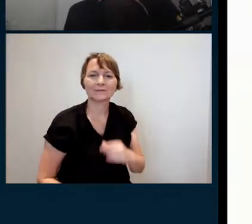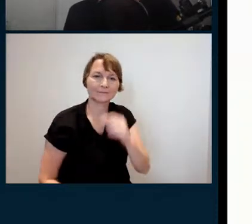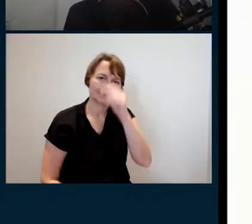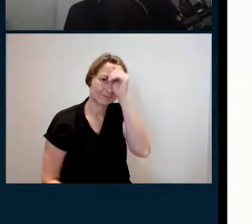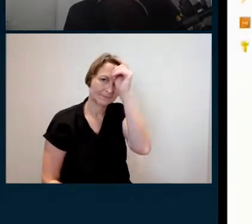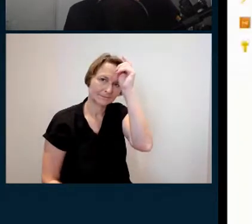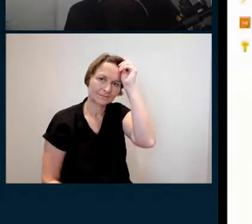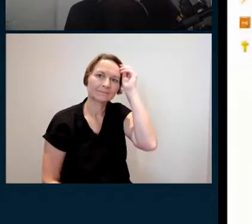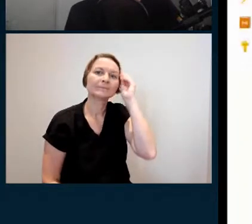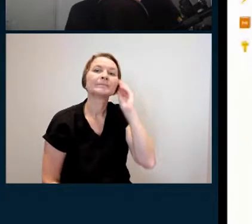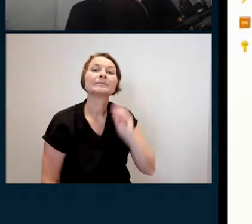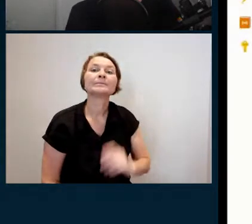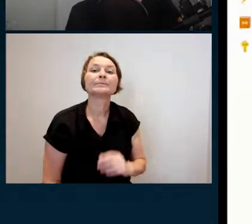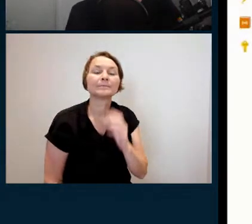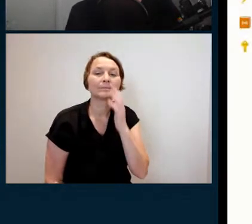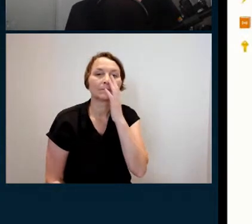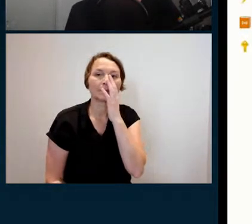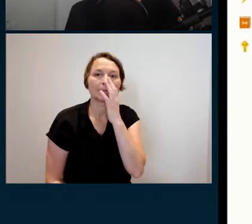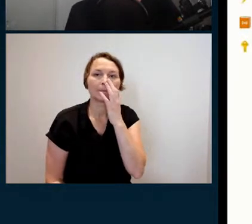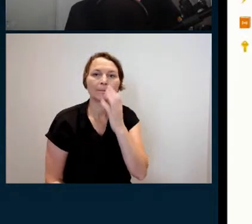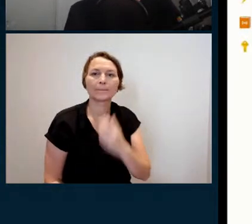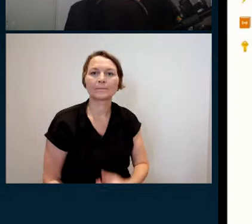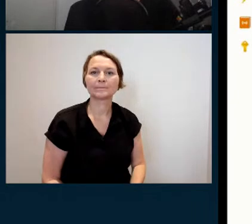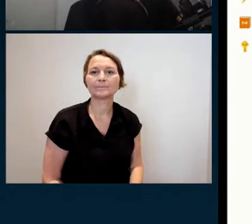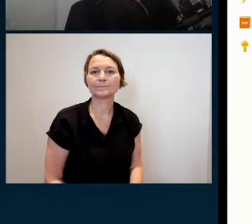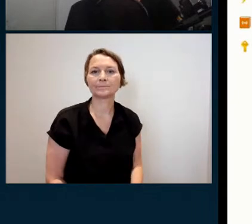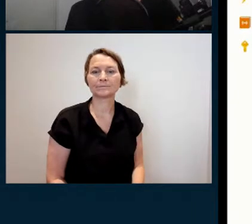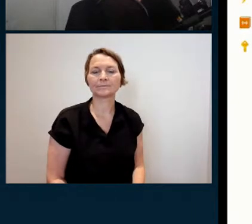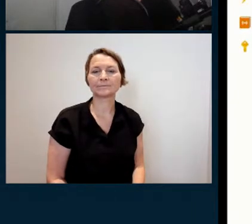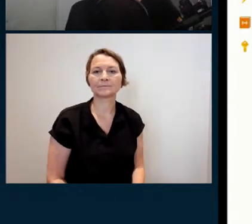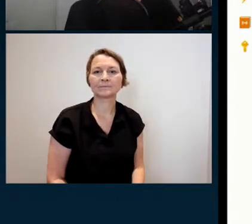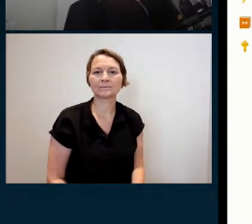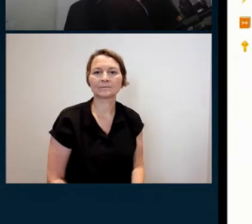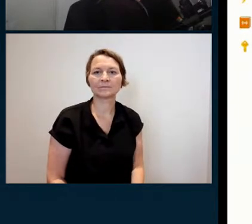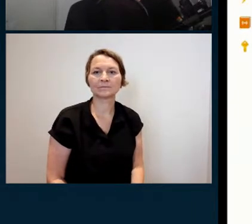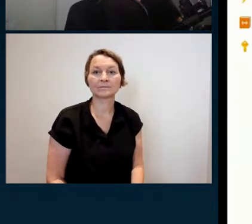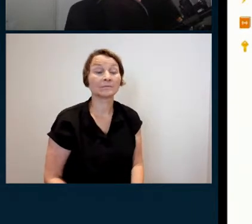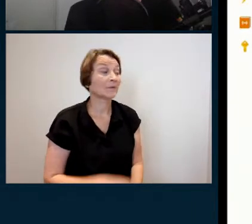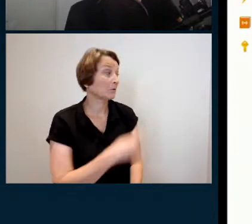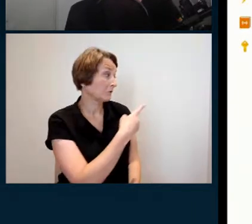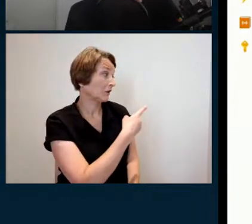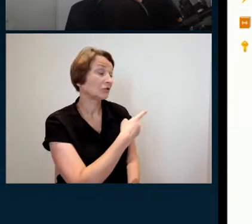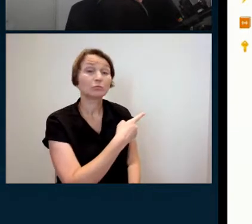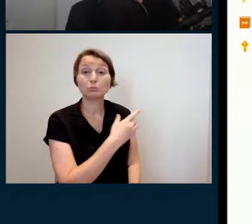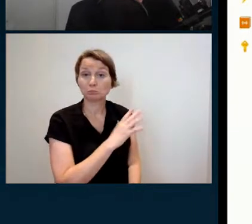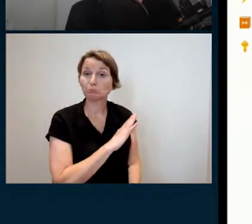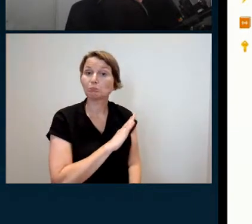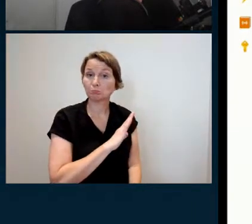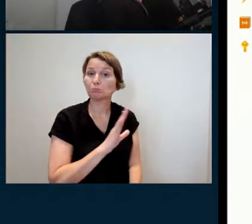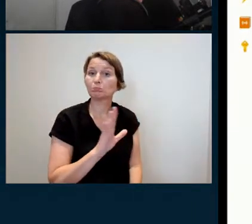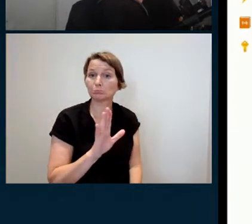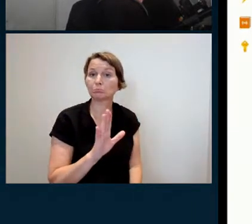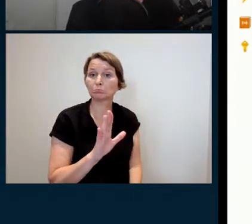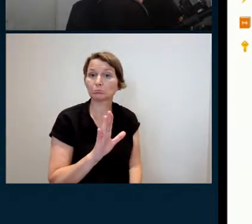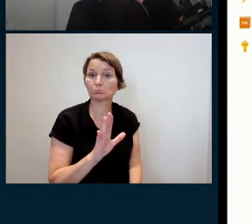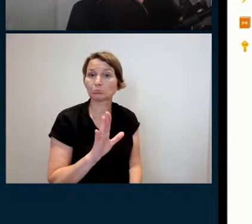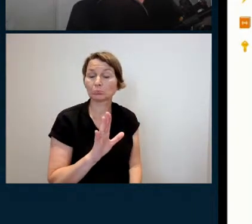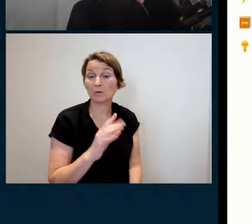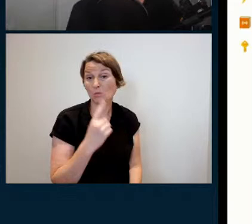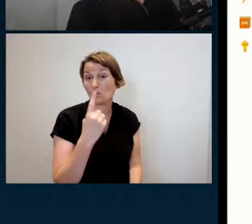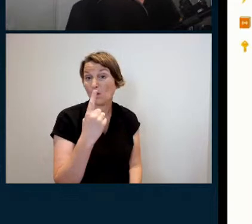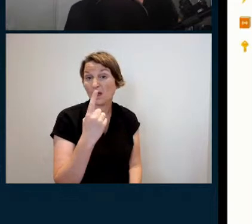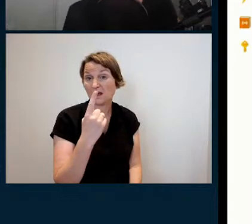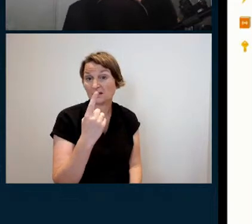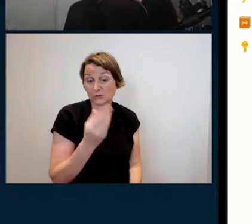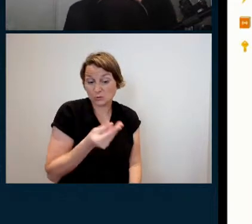And what I can do now is this function is pretty much done, because there was only one resource. And with push